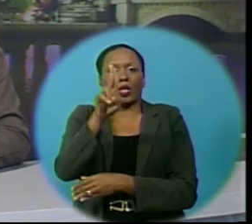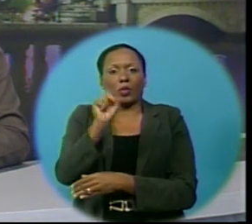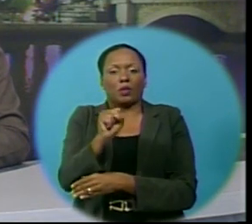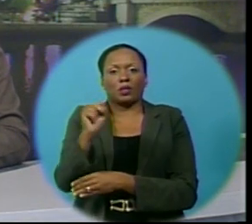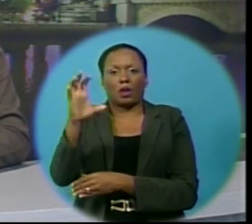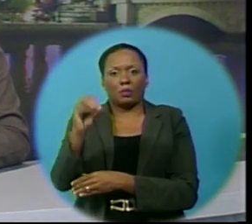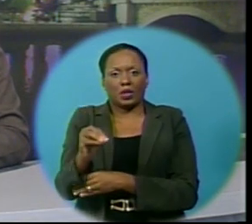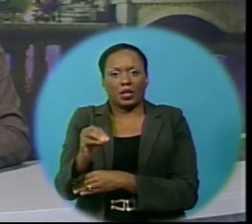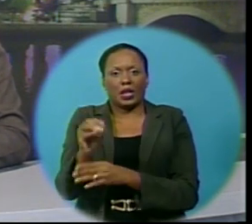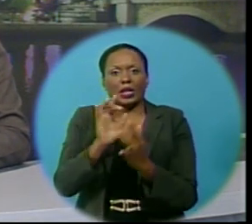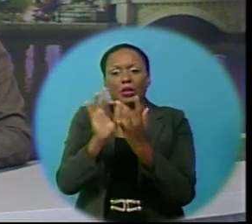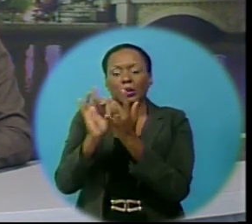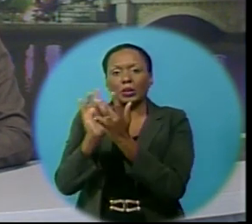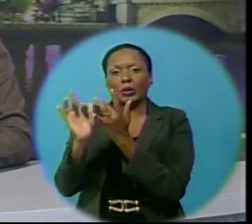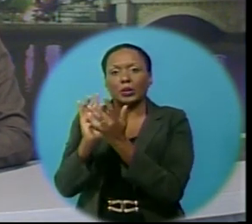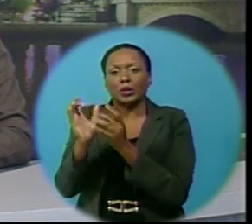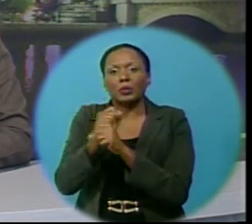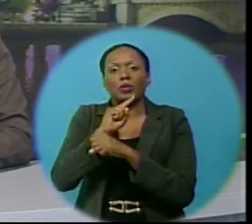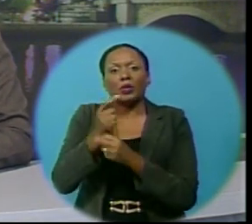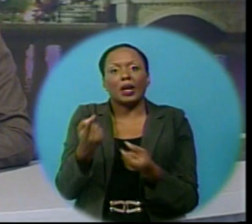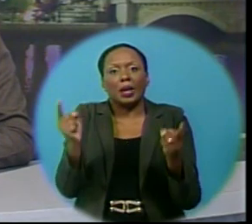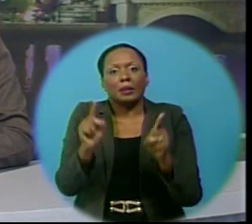U.S. firm is doing the consultancy.